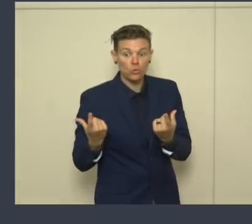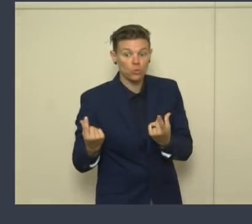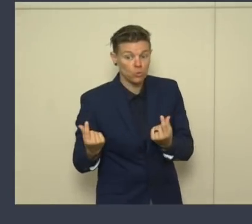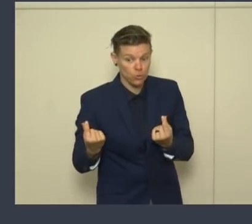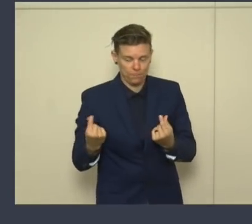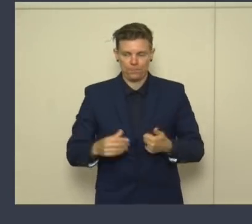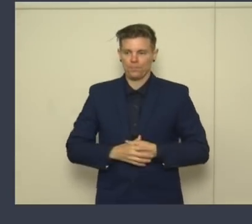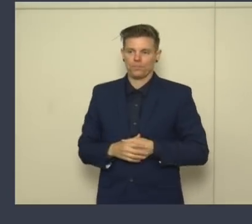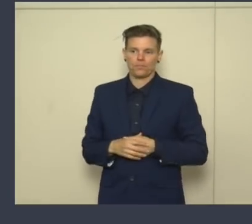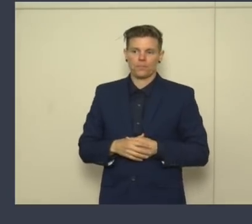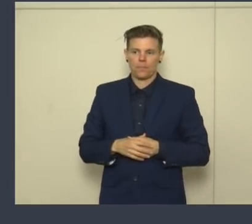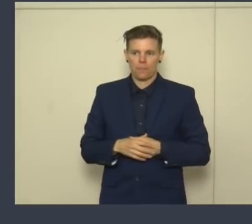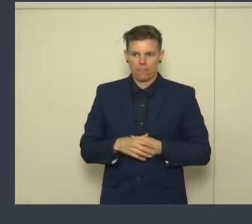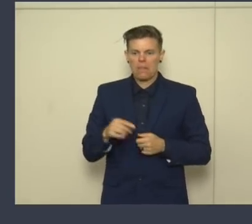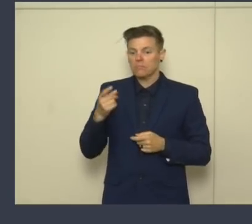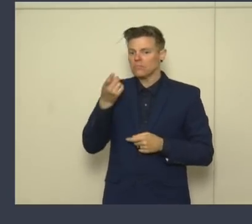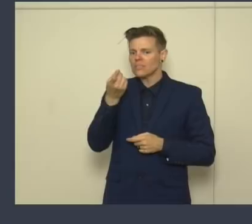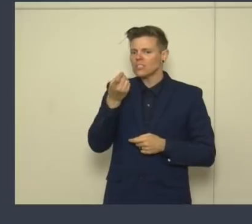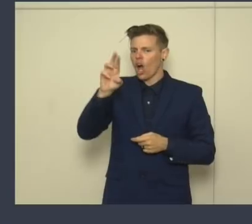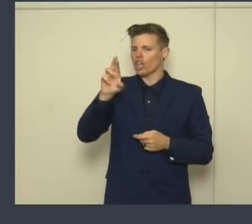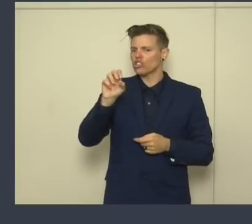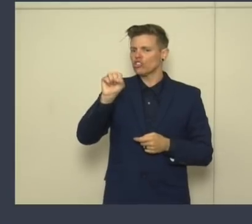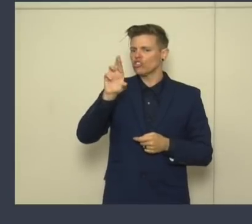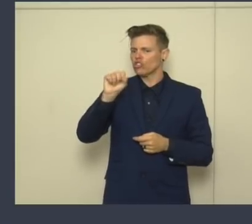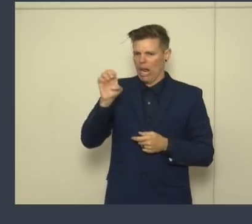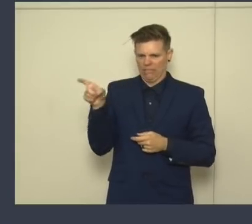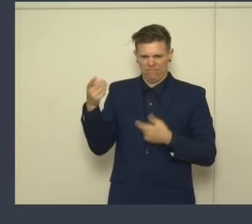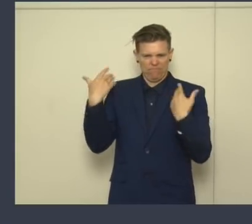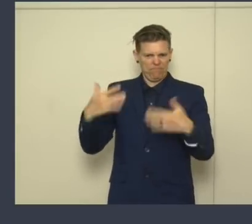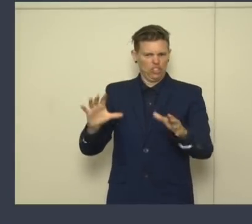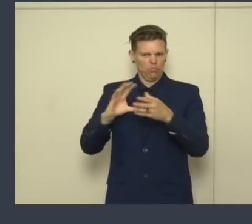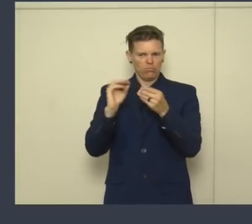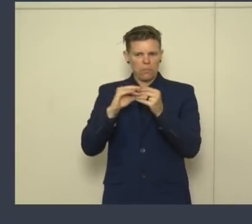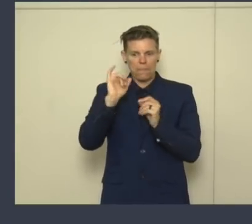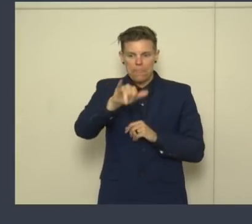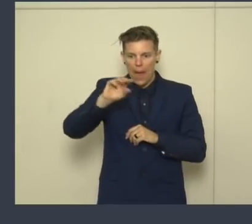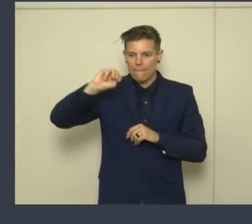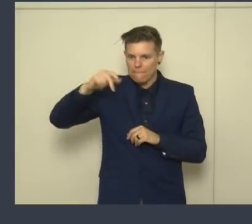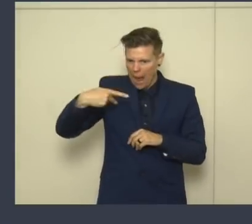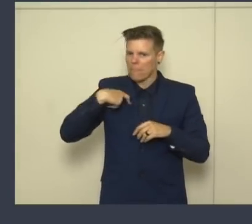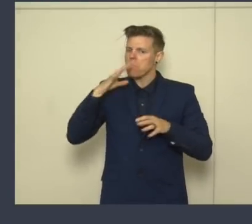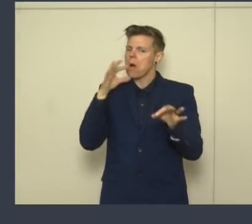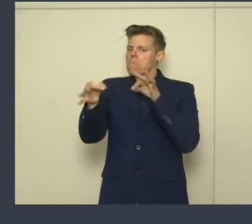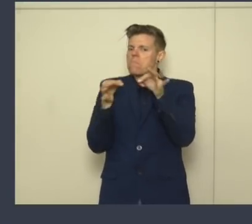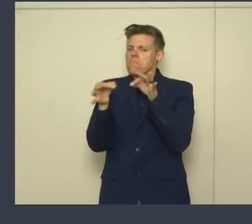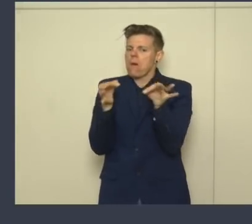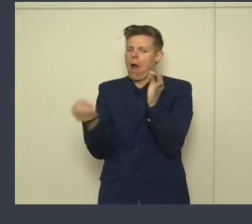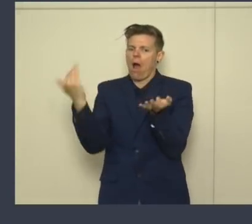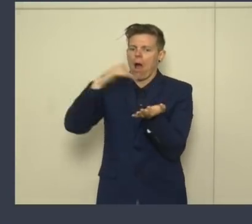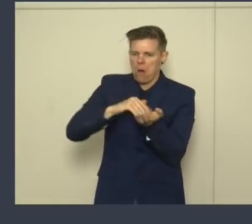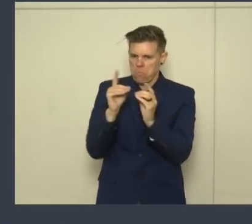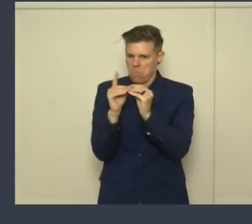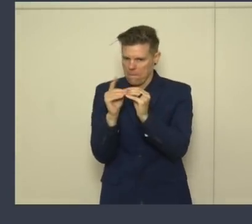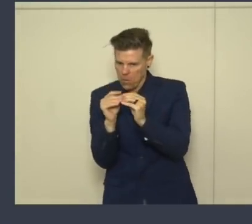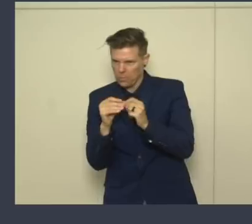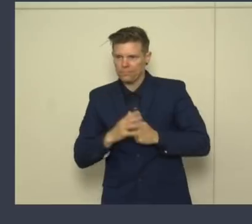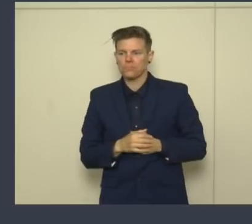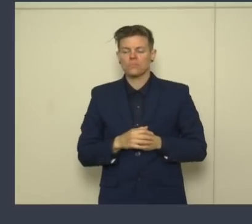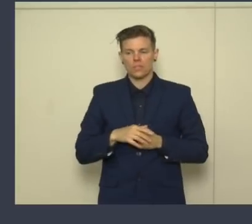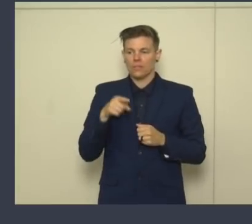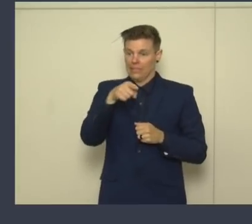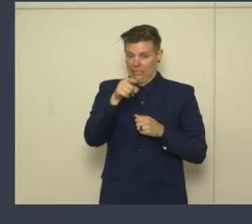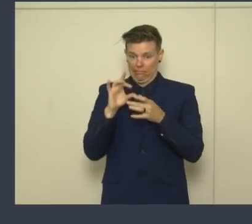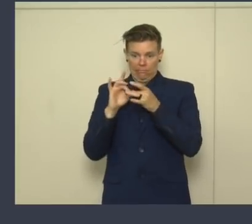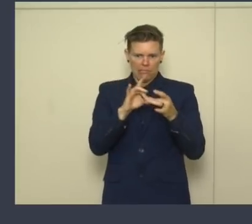and I'll talk a little bit more about it here as well. When we look across the state at where our counties are in terms of those